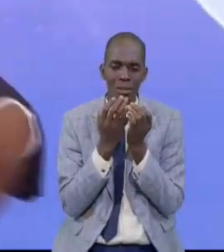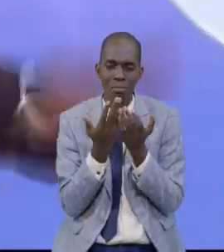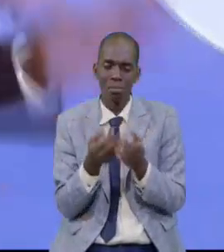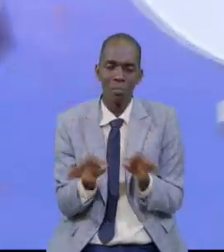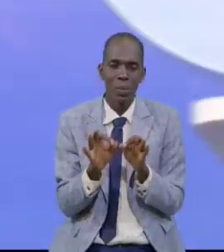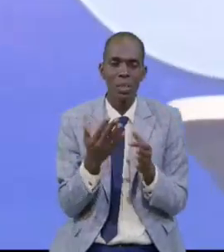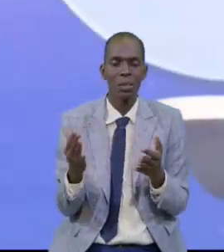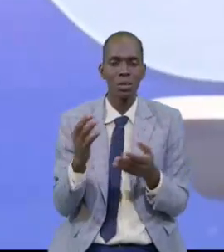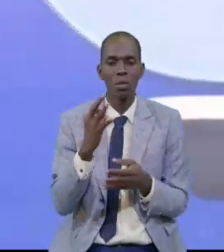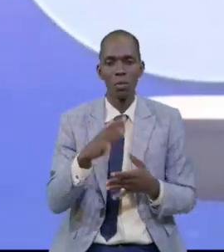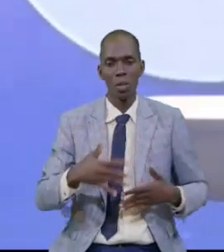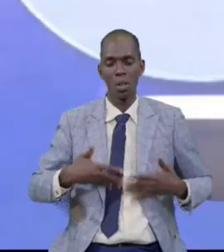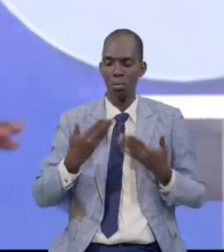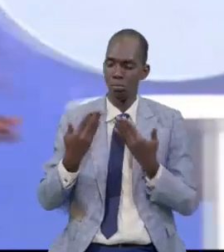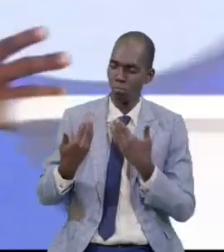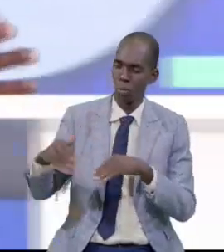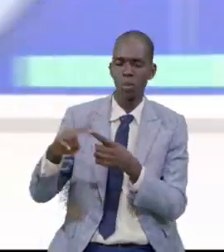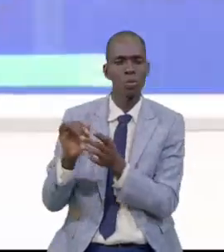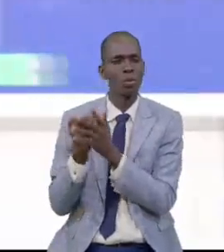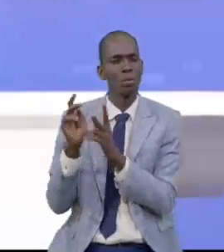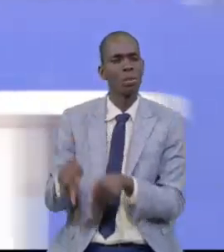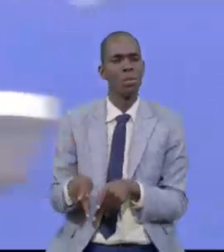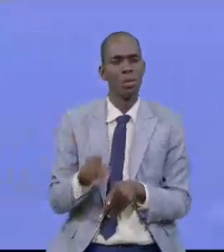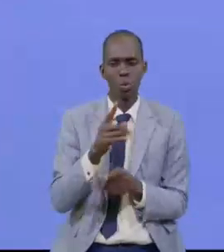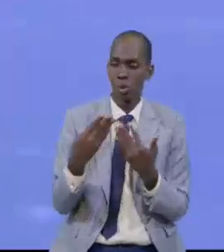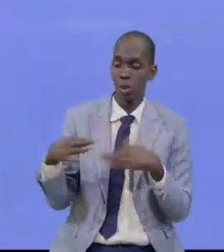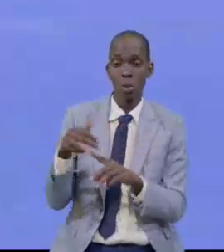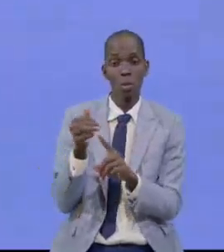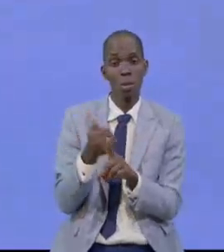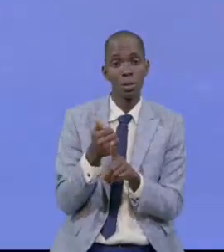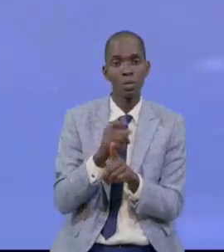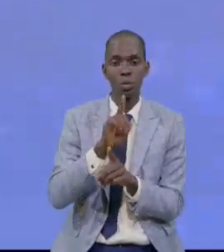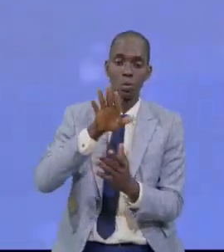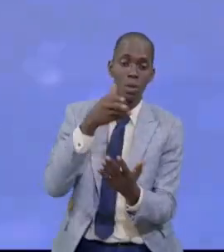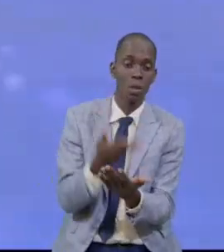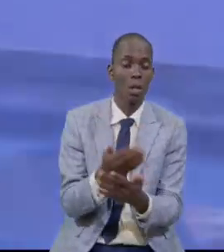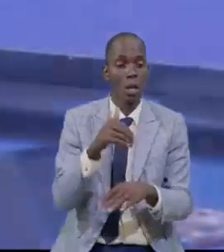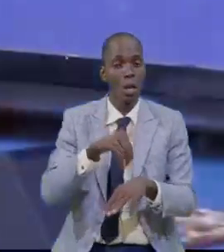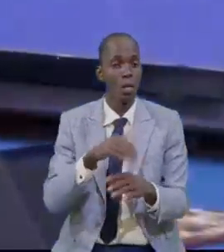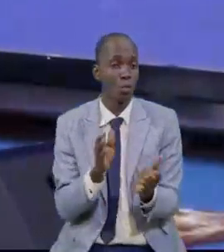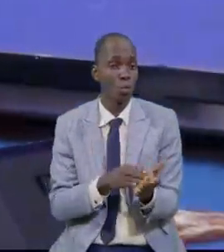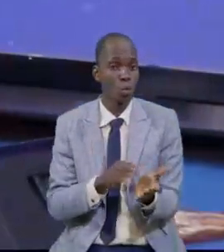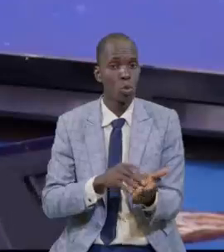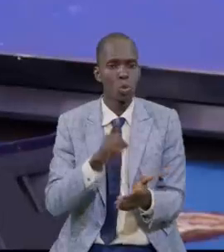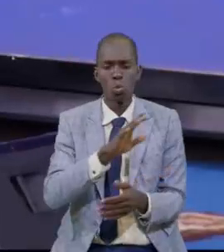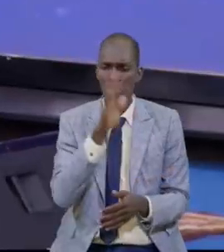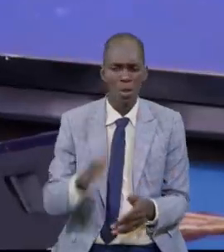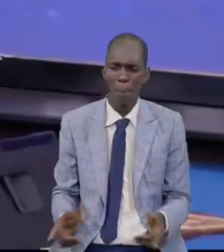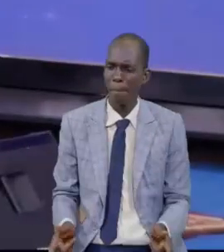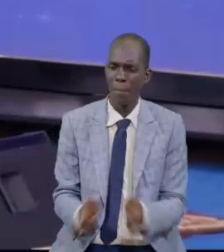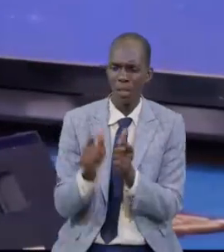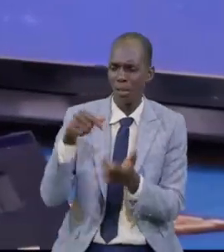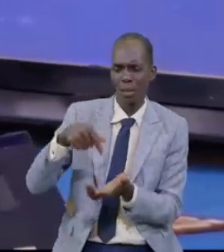sold yourself. You go to school and you've never met this child before. It might